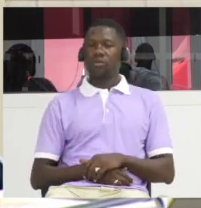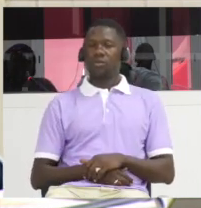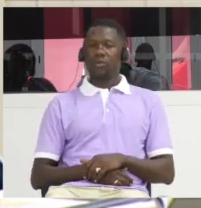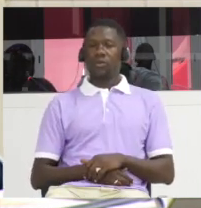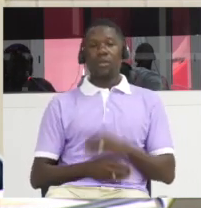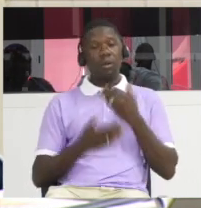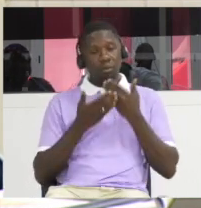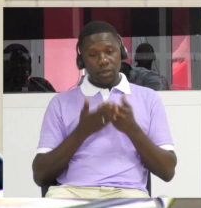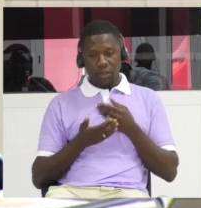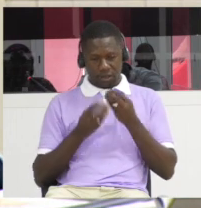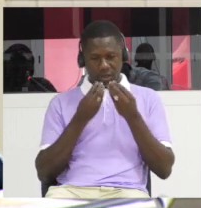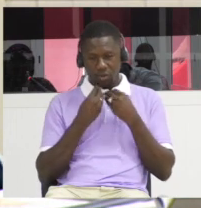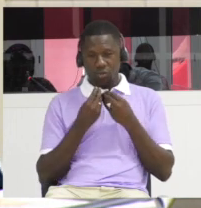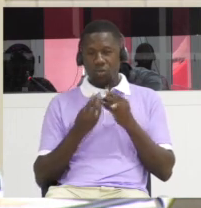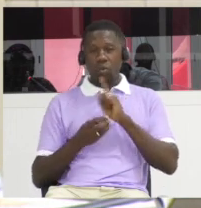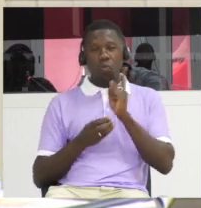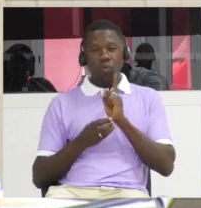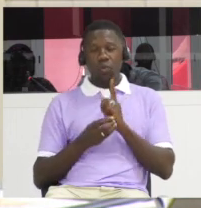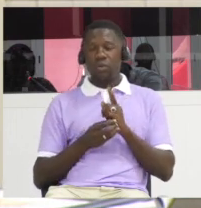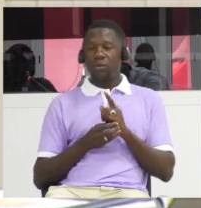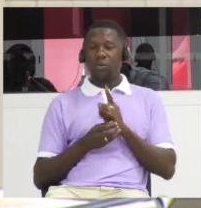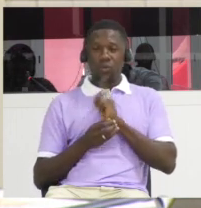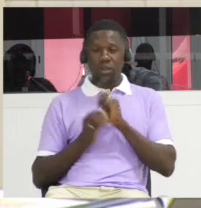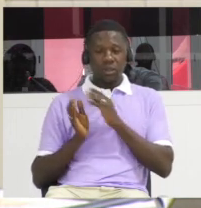you kindly tell us